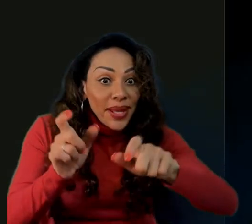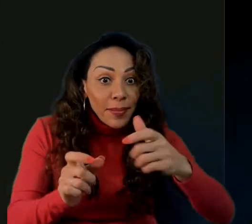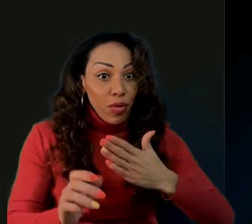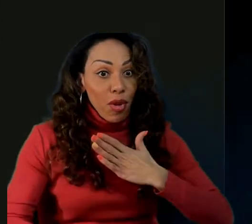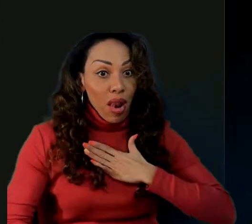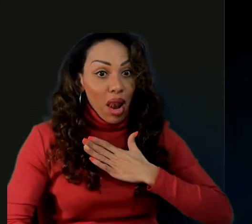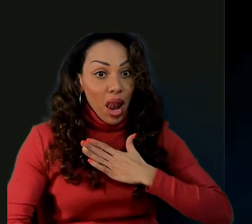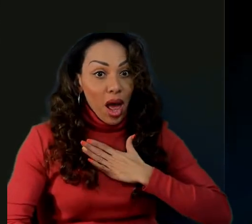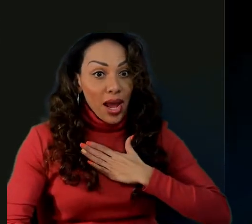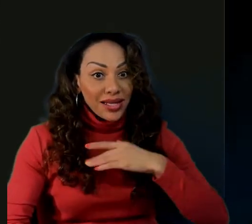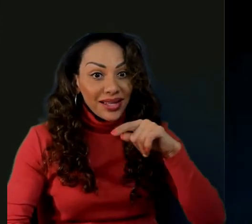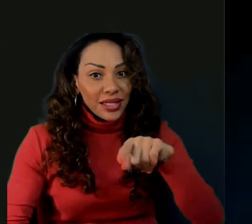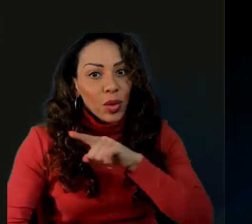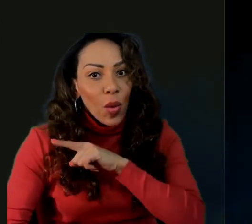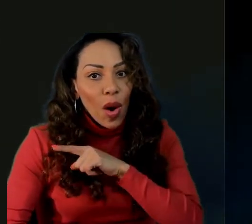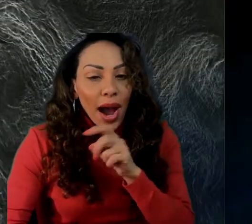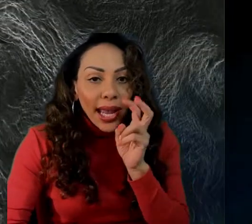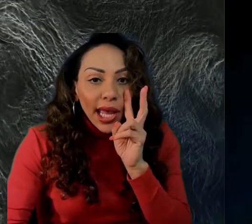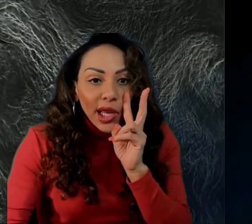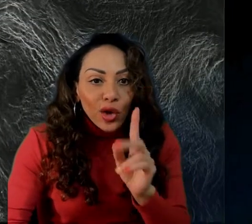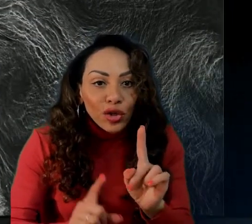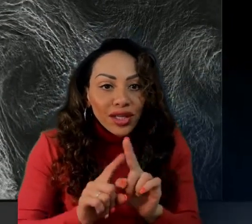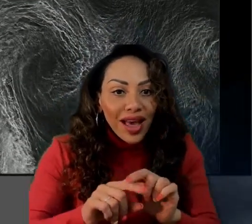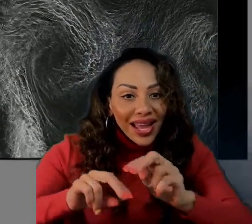a fossilized algae.